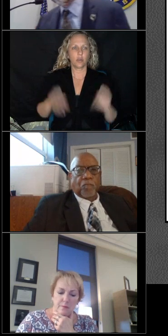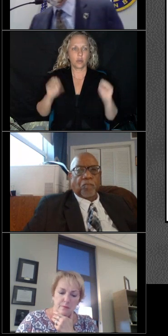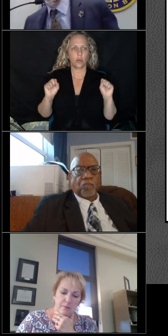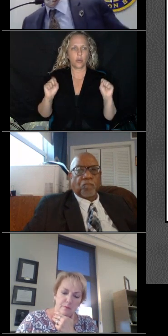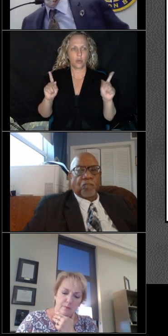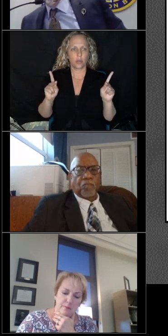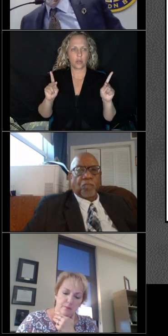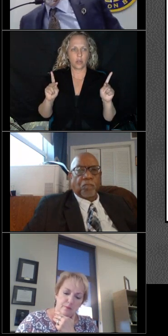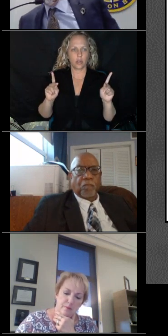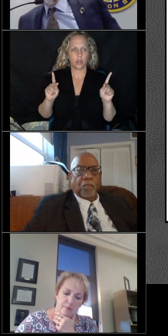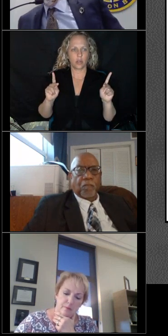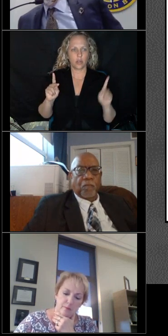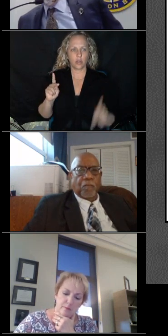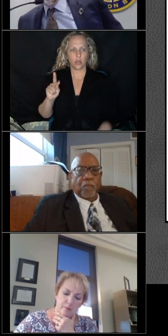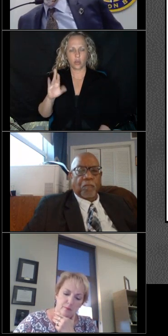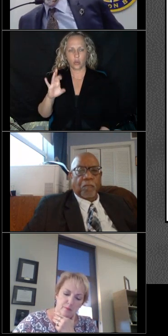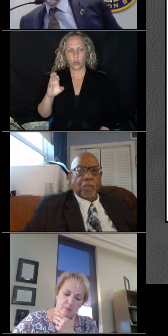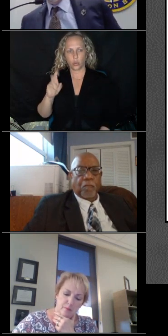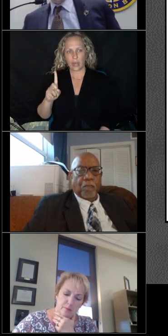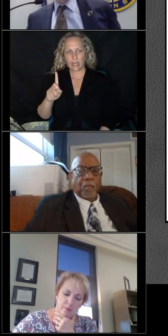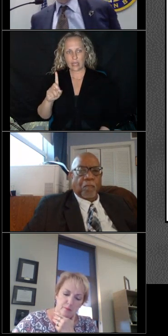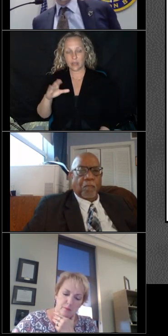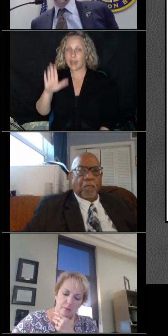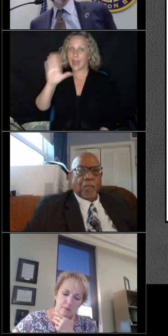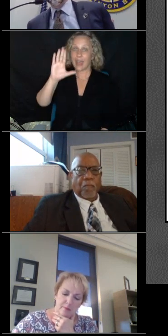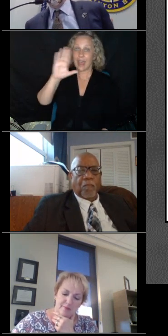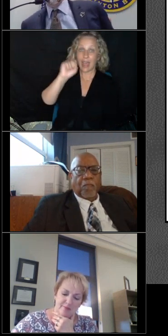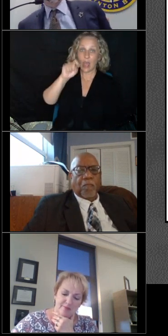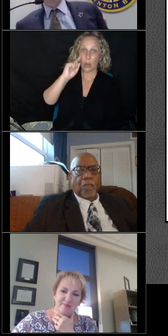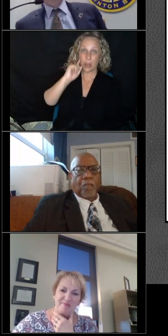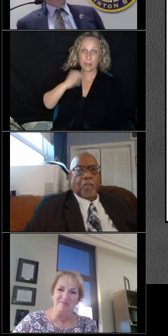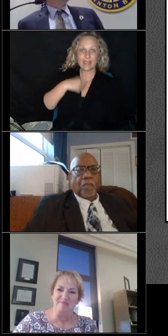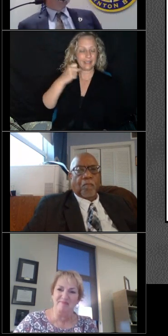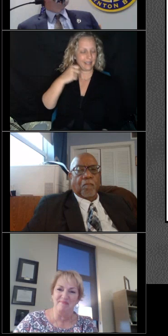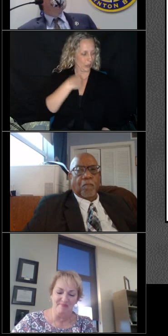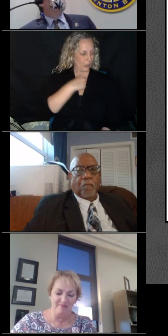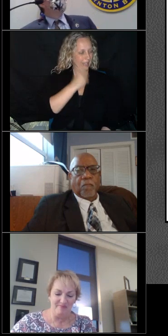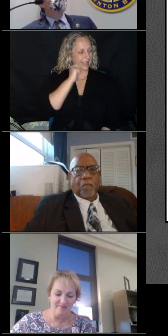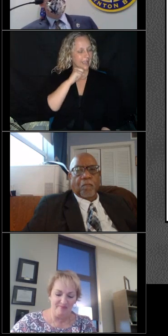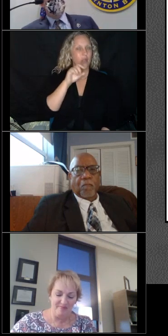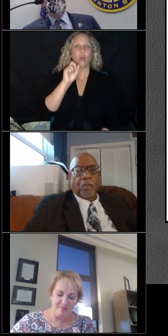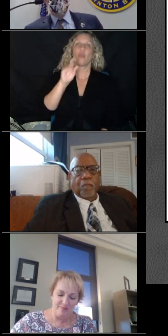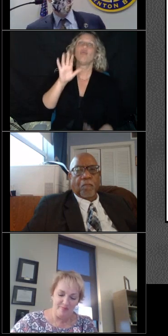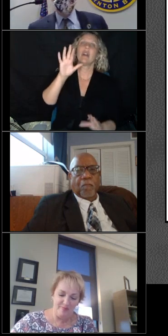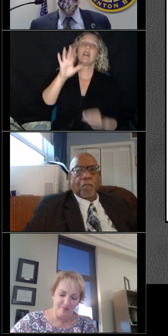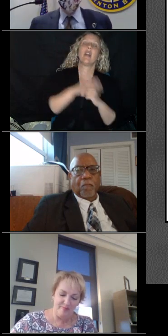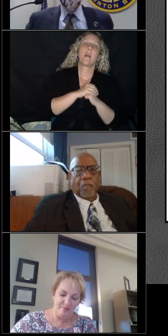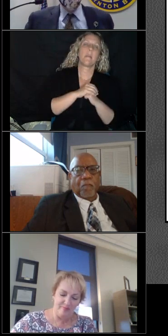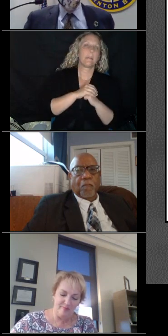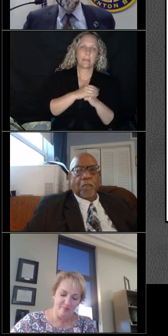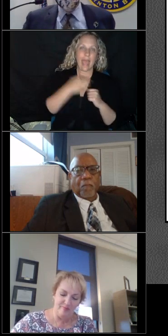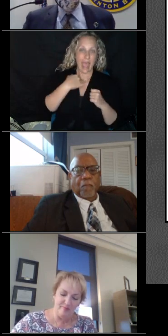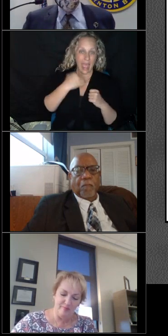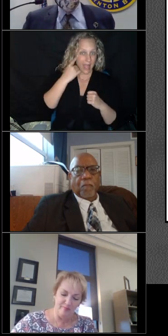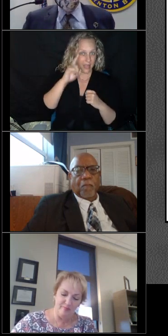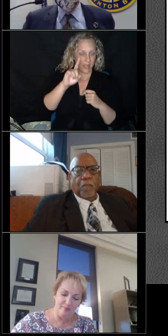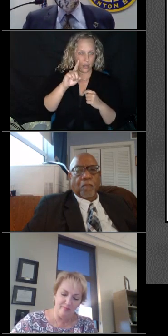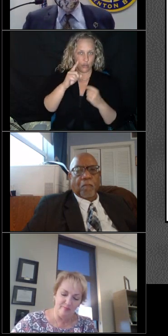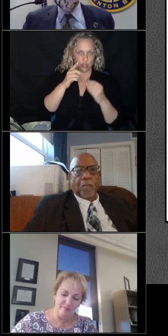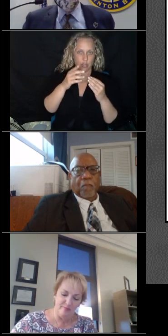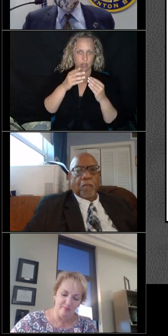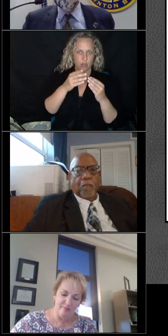Rand? Hi there. Can you hear me? Yes, we can. Okay, great. No, I think you just resolved the